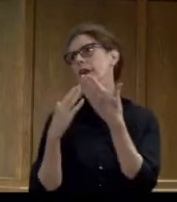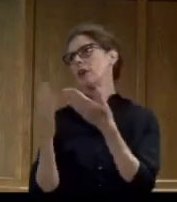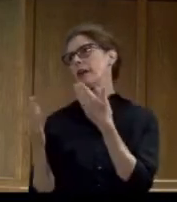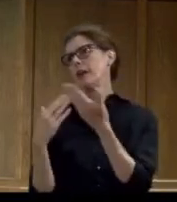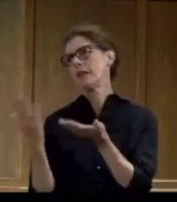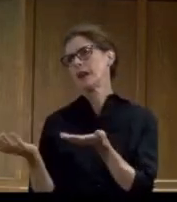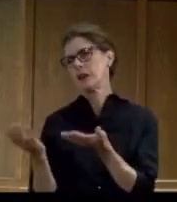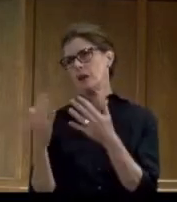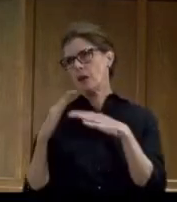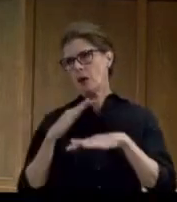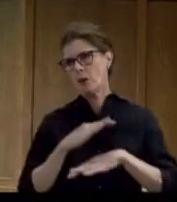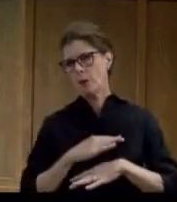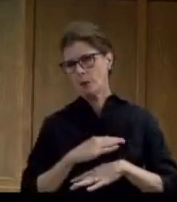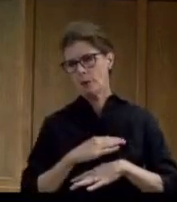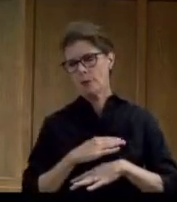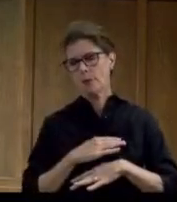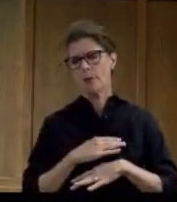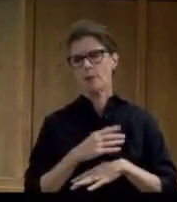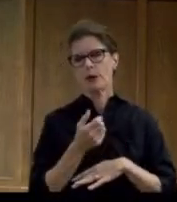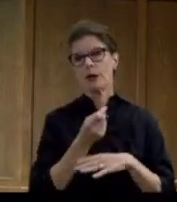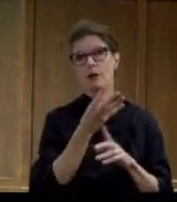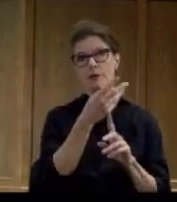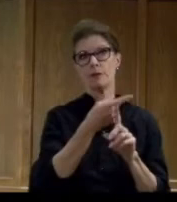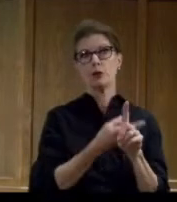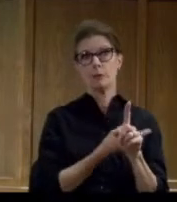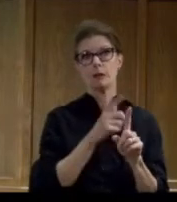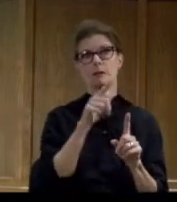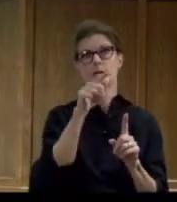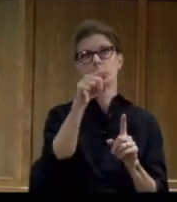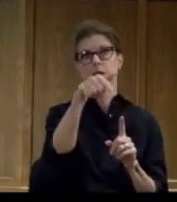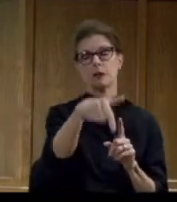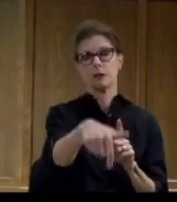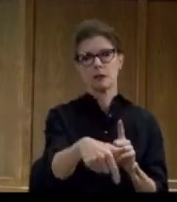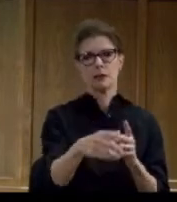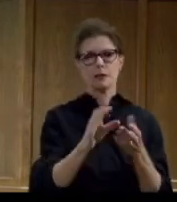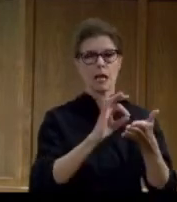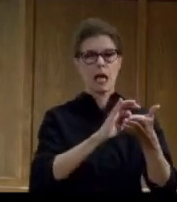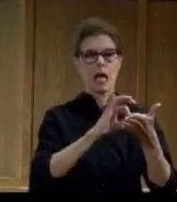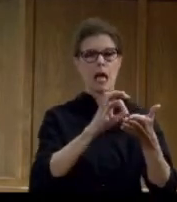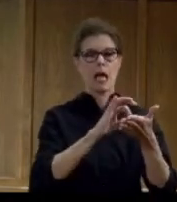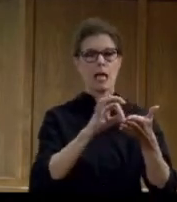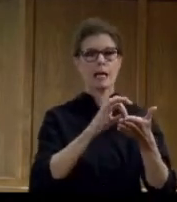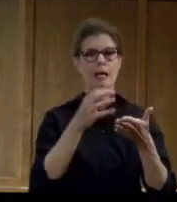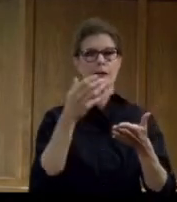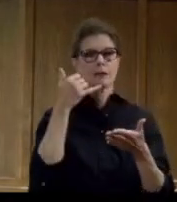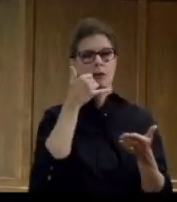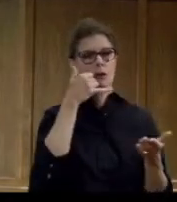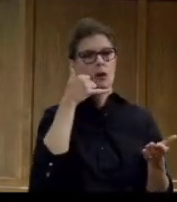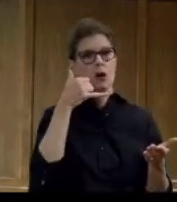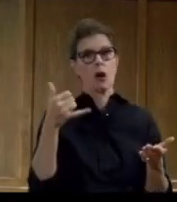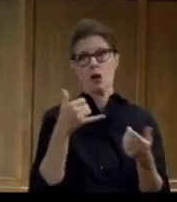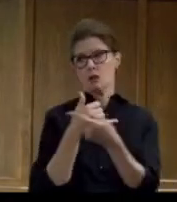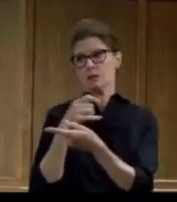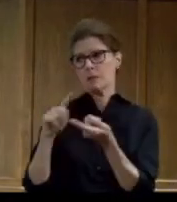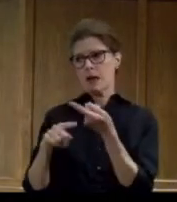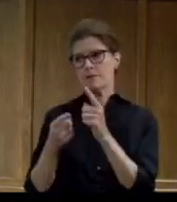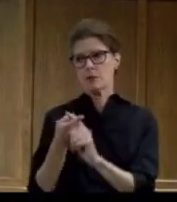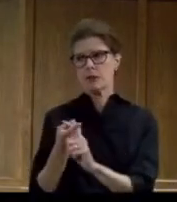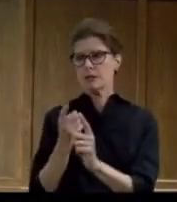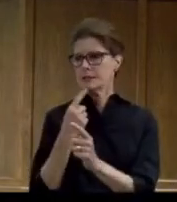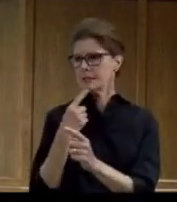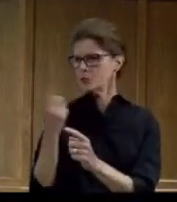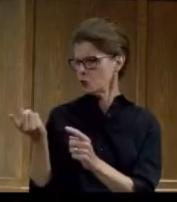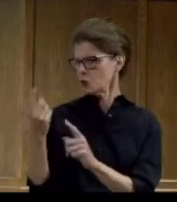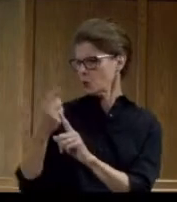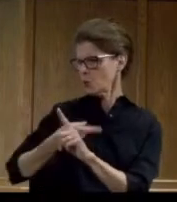November 2020 rolls around, and there's an accountant that calls him and says, your rent is due